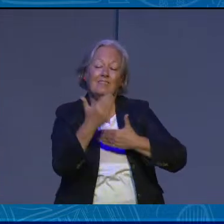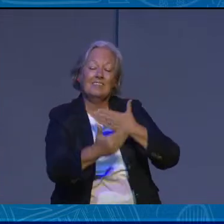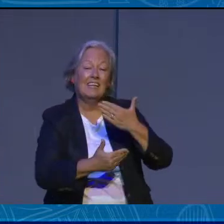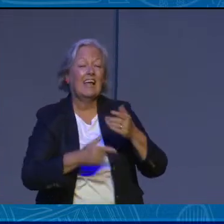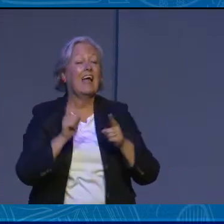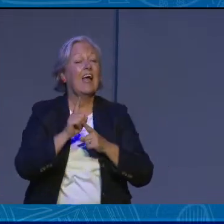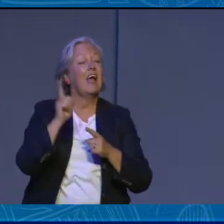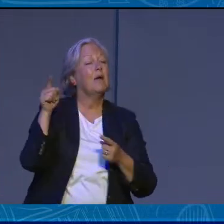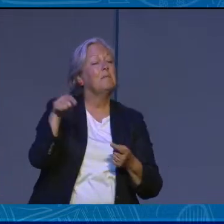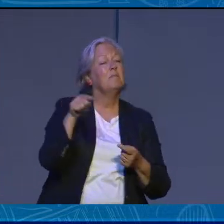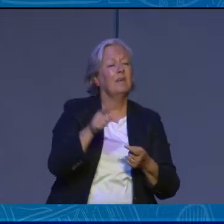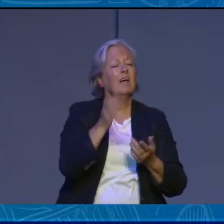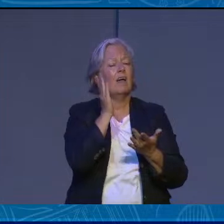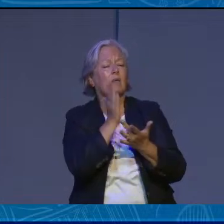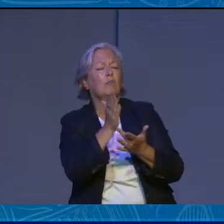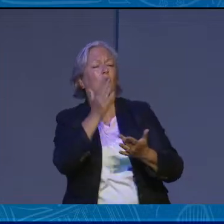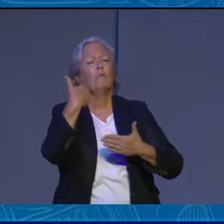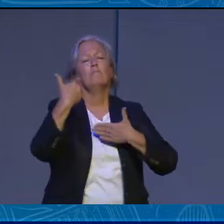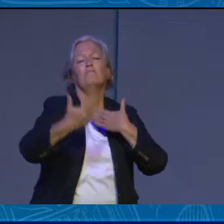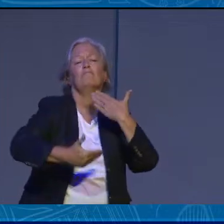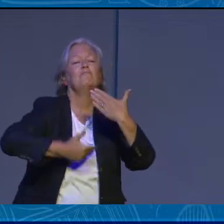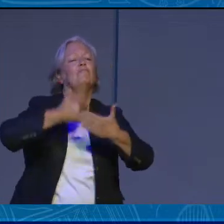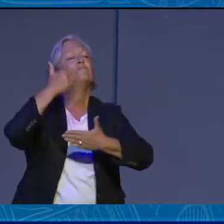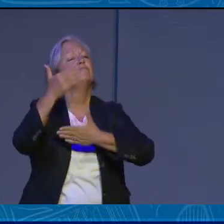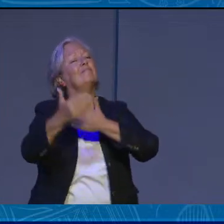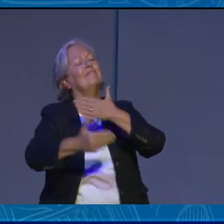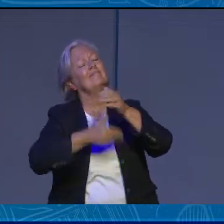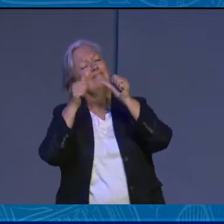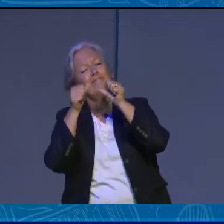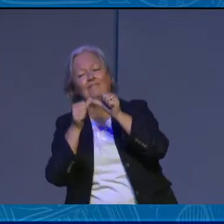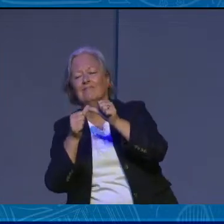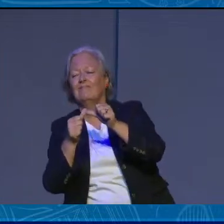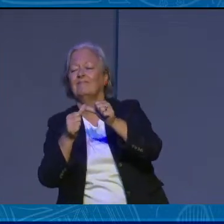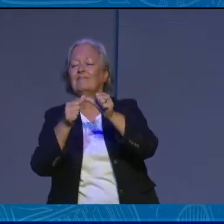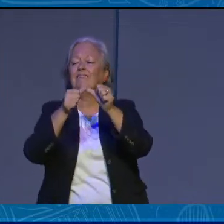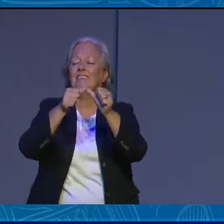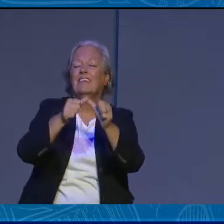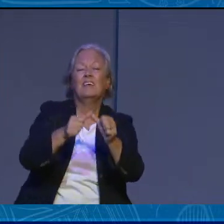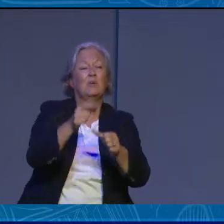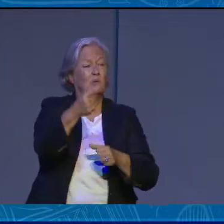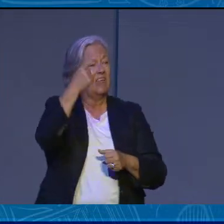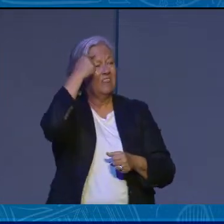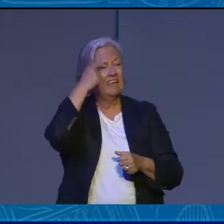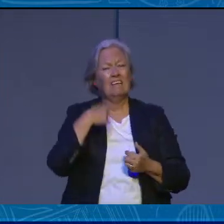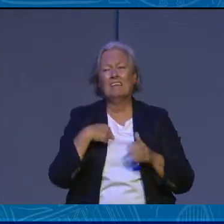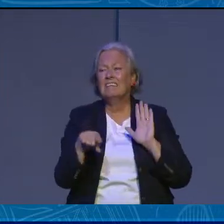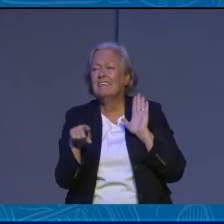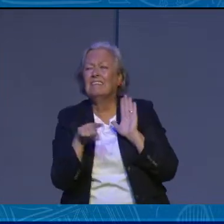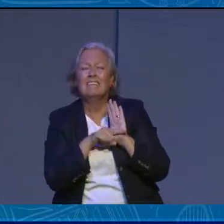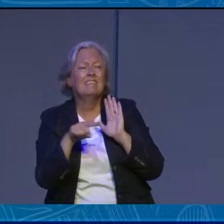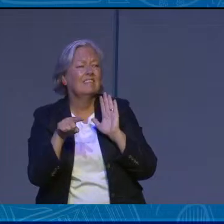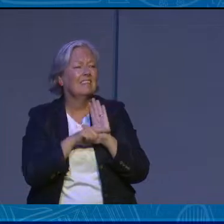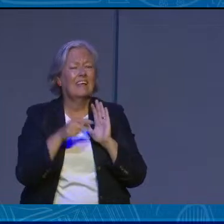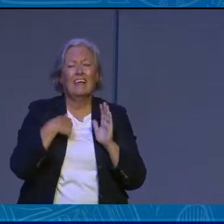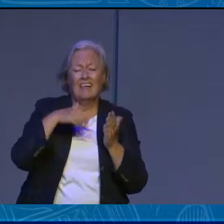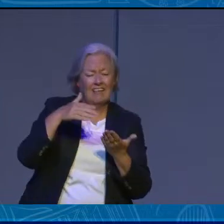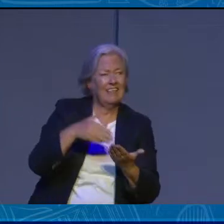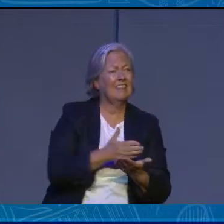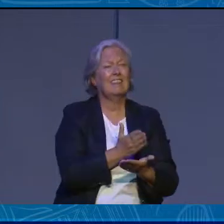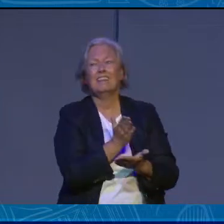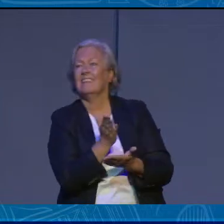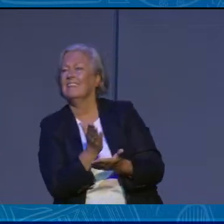moment lasts forever. When you feel you've lost your way, what if my chances are